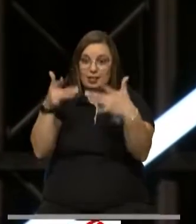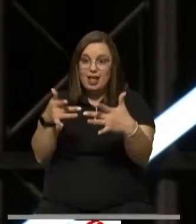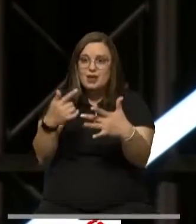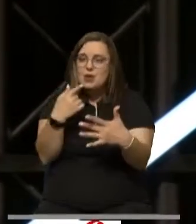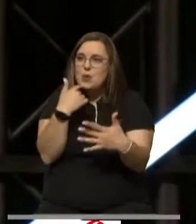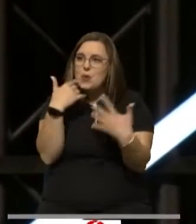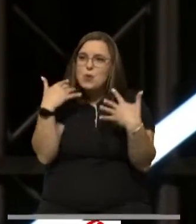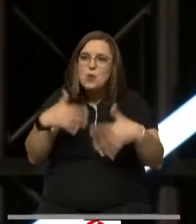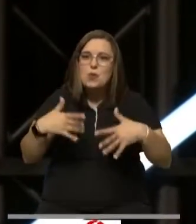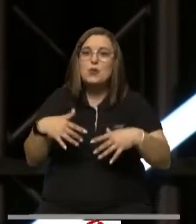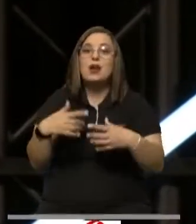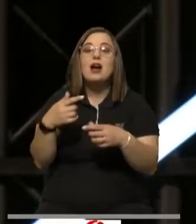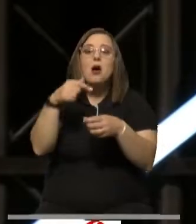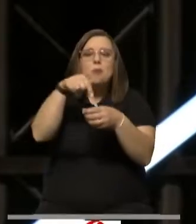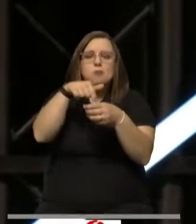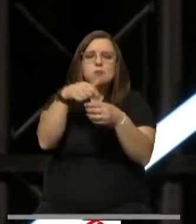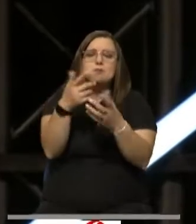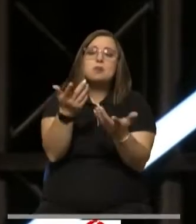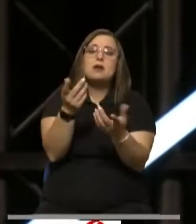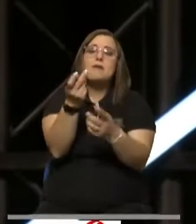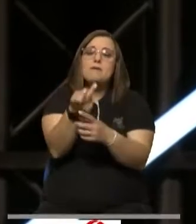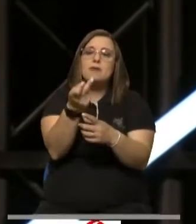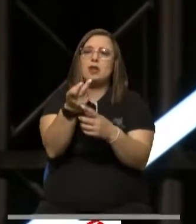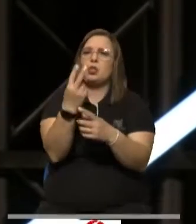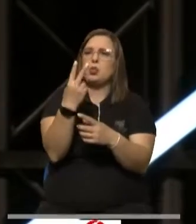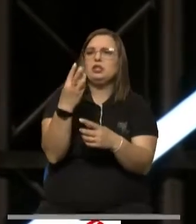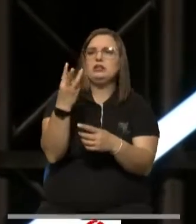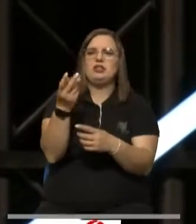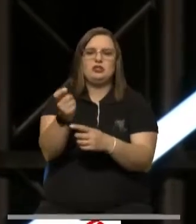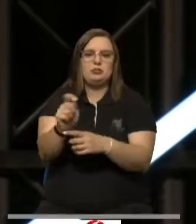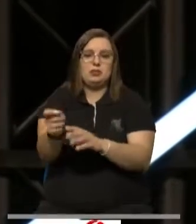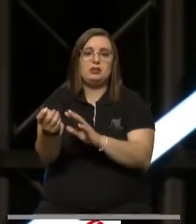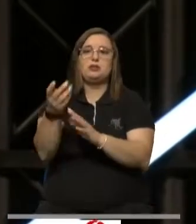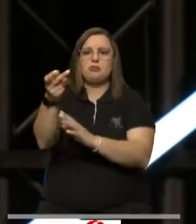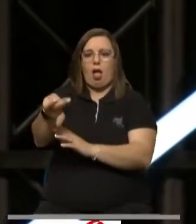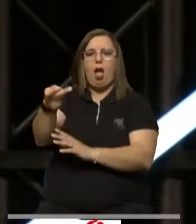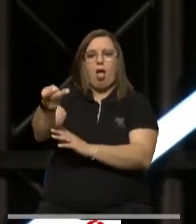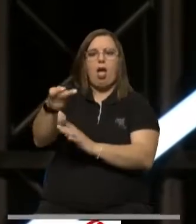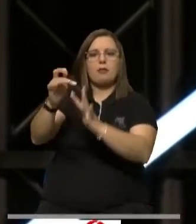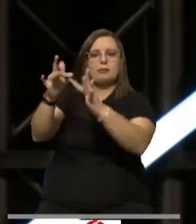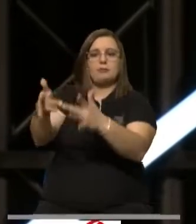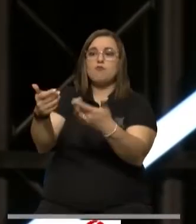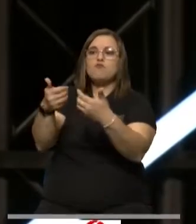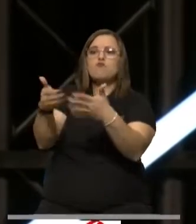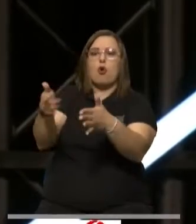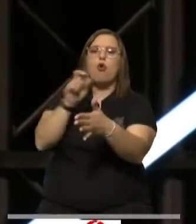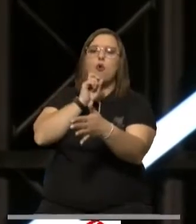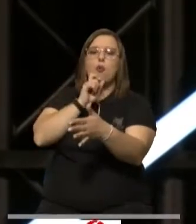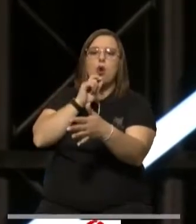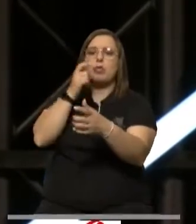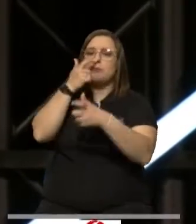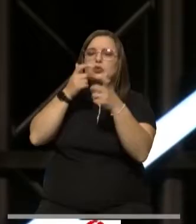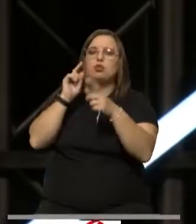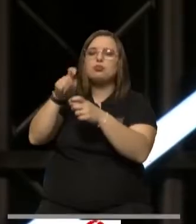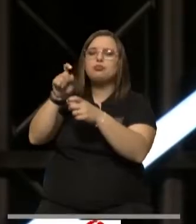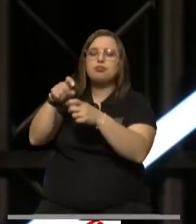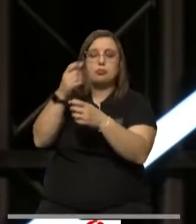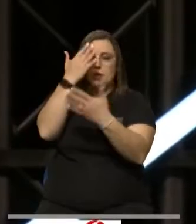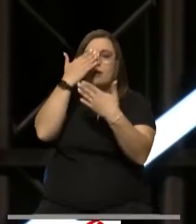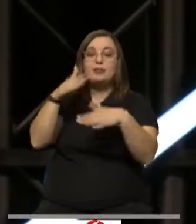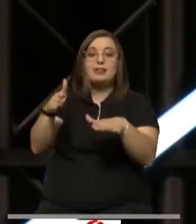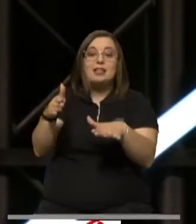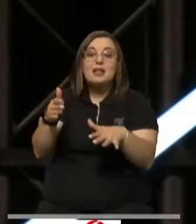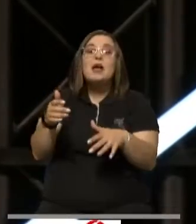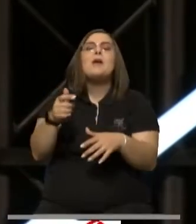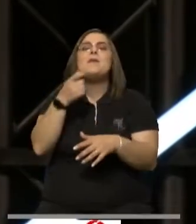online, and there are loads of people online, and the content's online for about 2 to 3 months and accessible